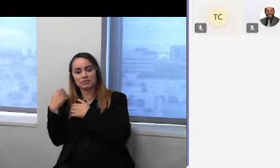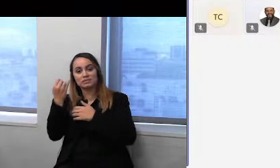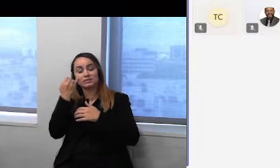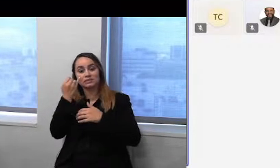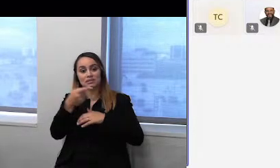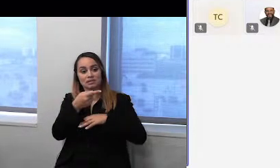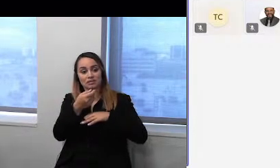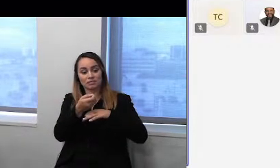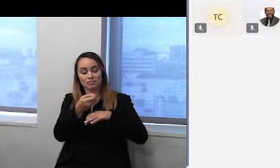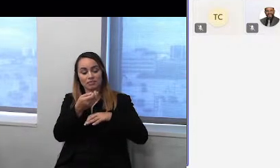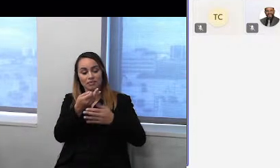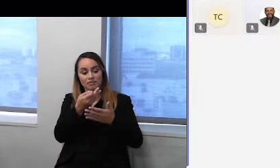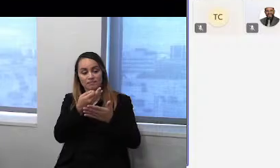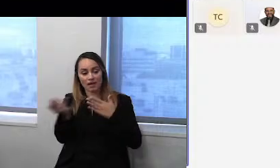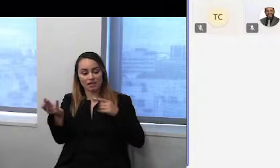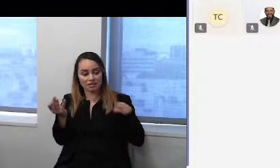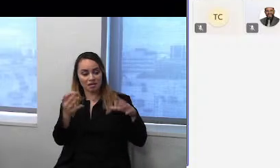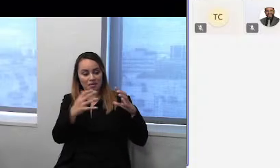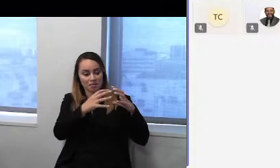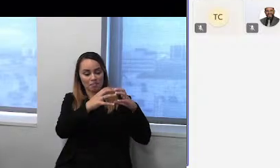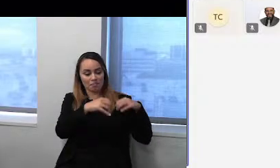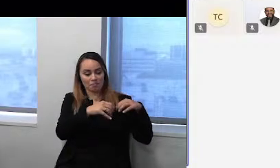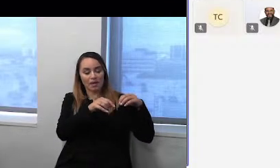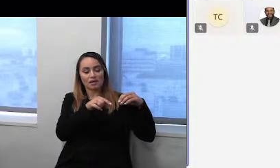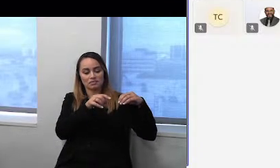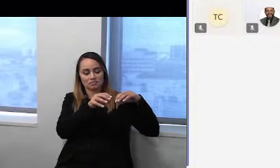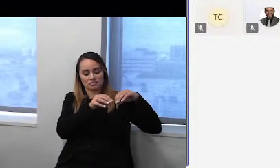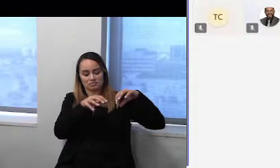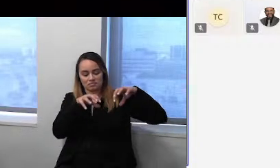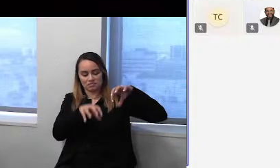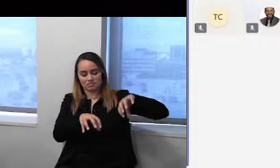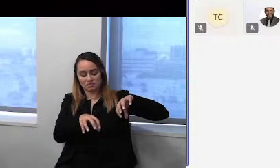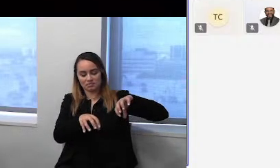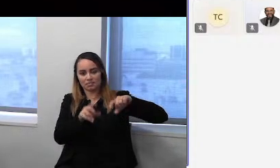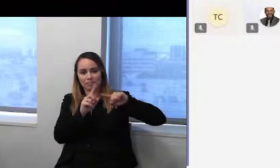we're talking about feeding in power,